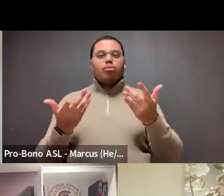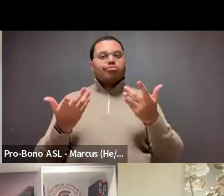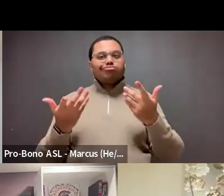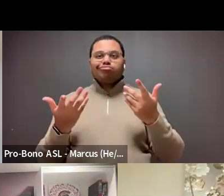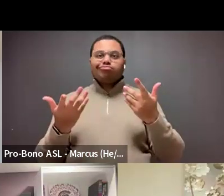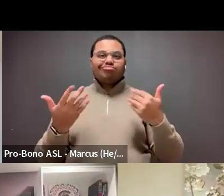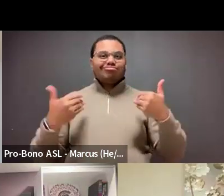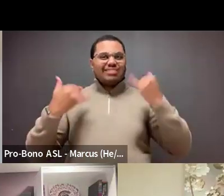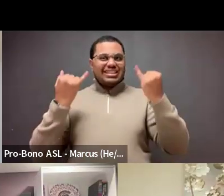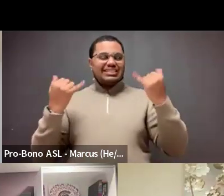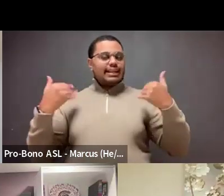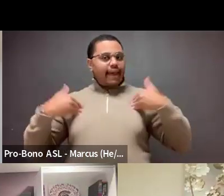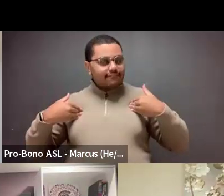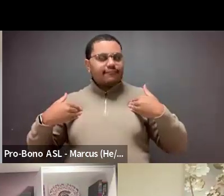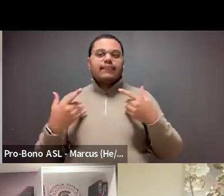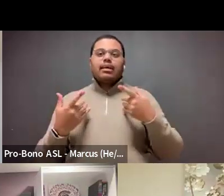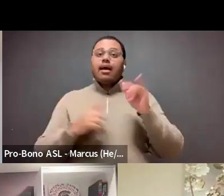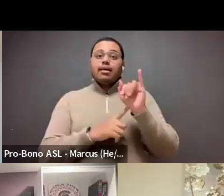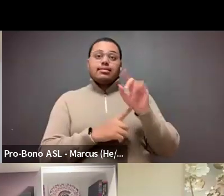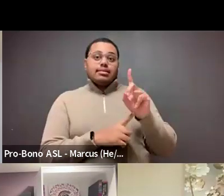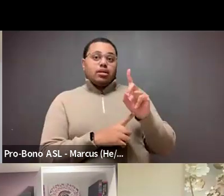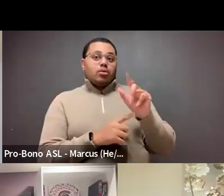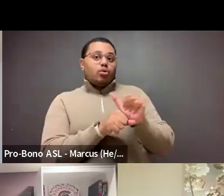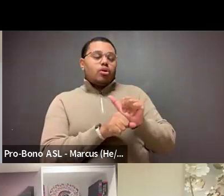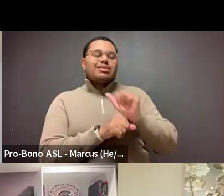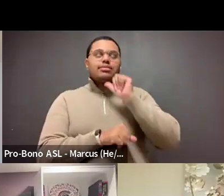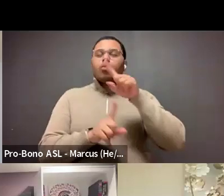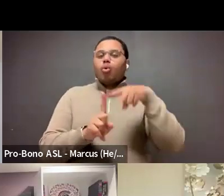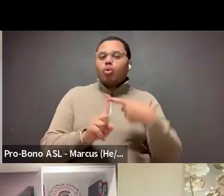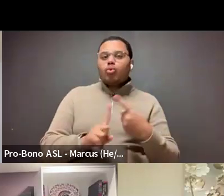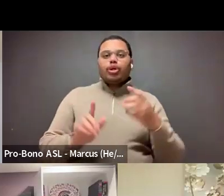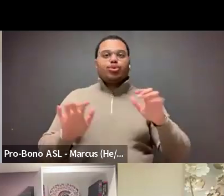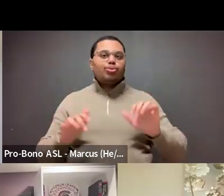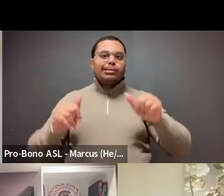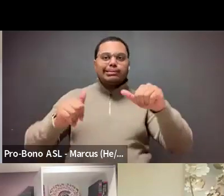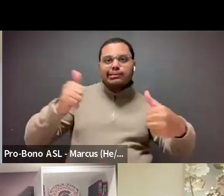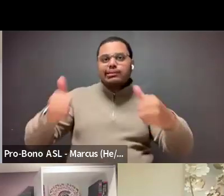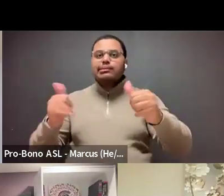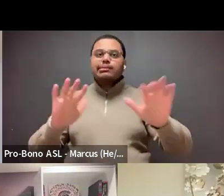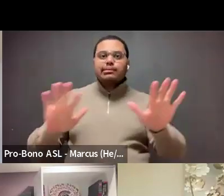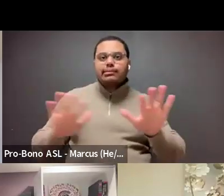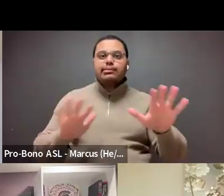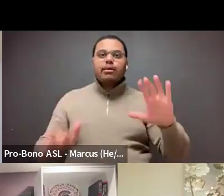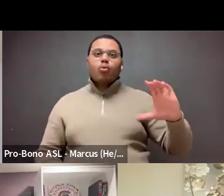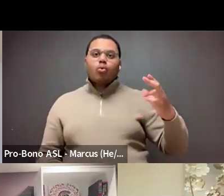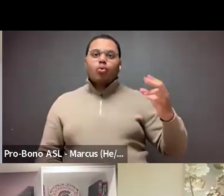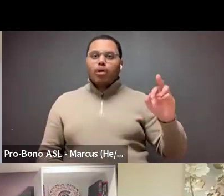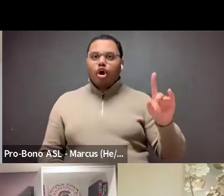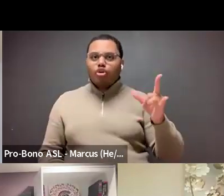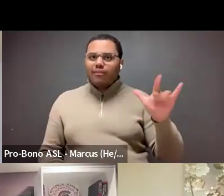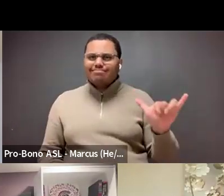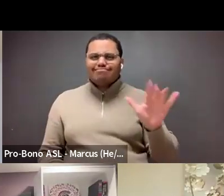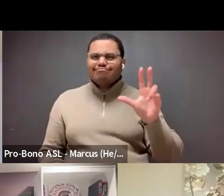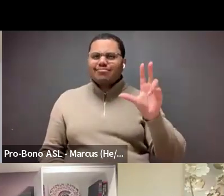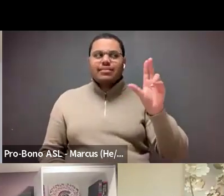because ID work is not just about doing choreography, right? We are advocates and we are